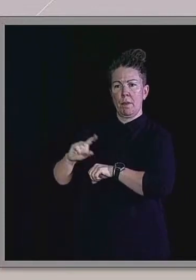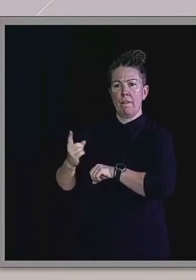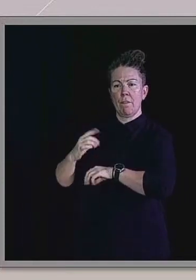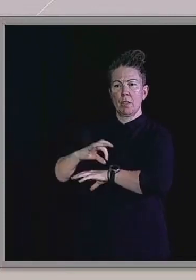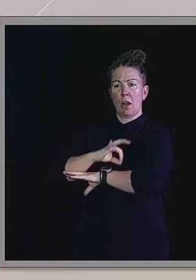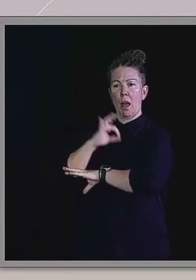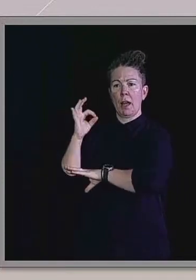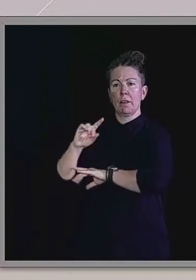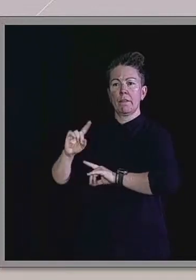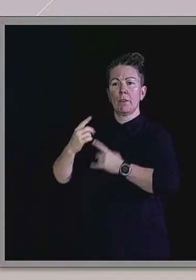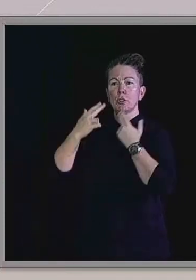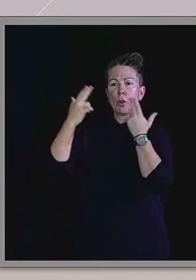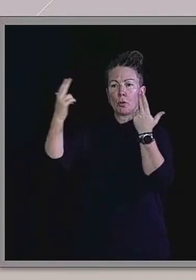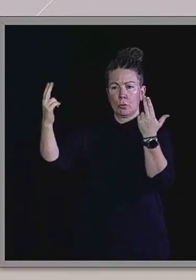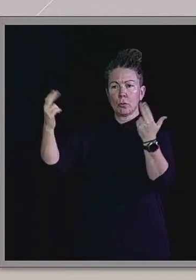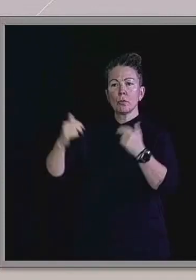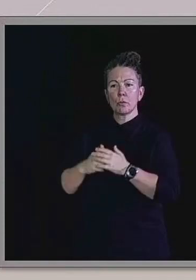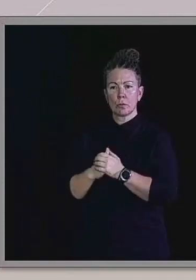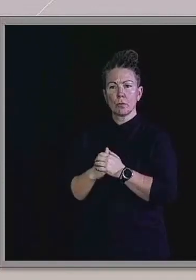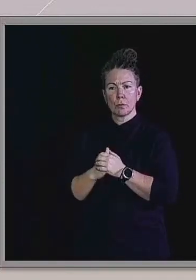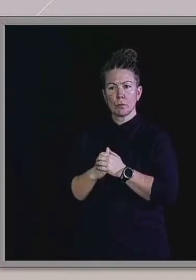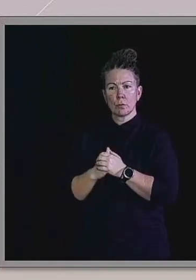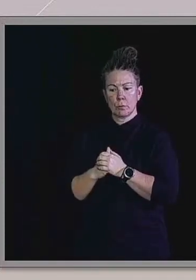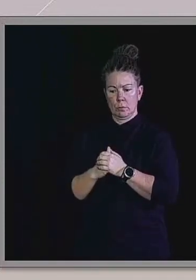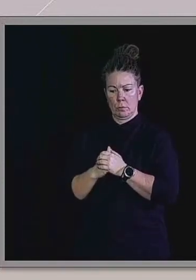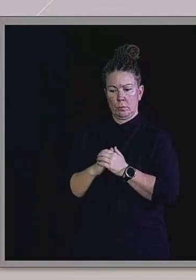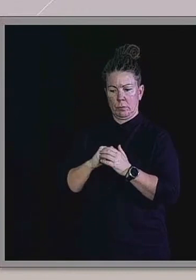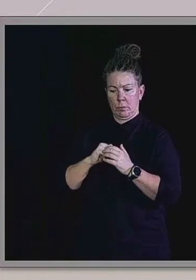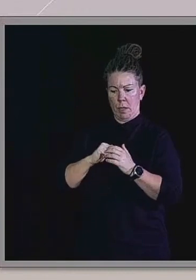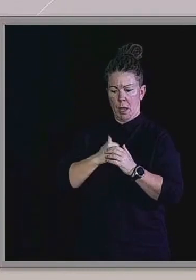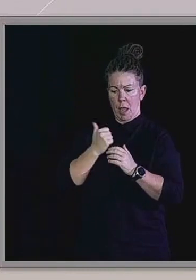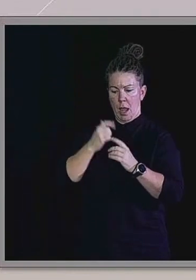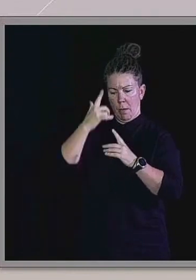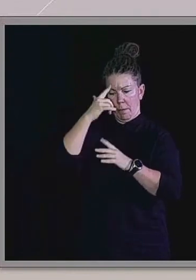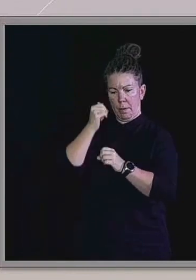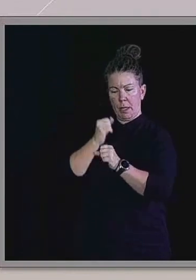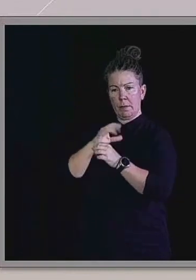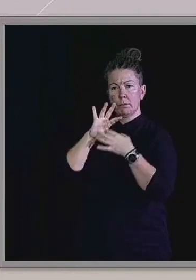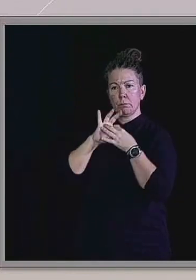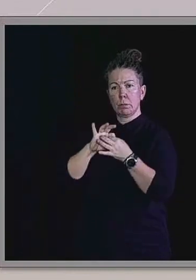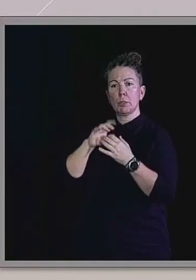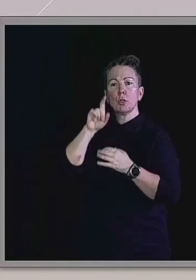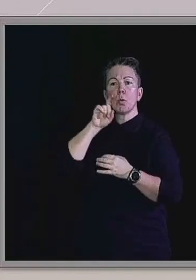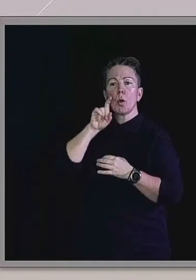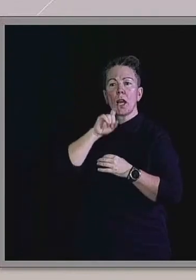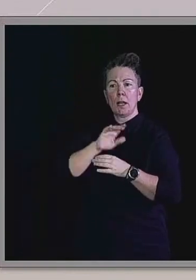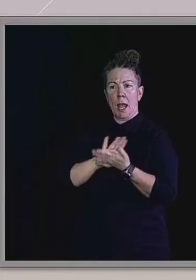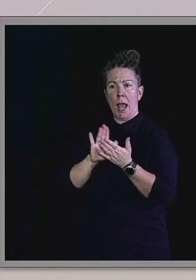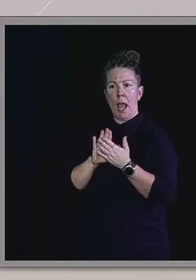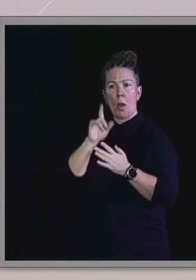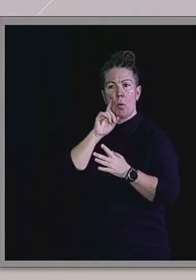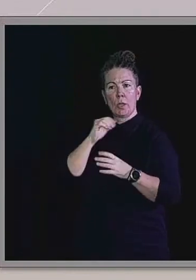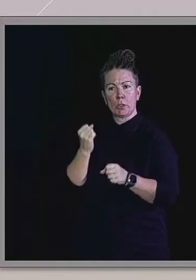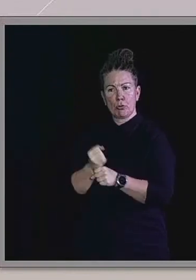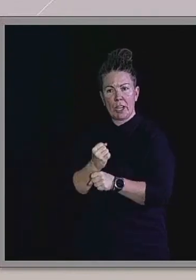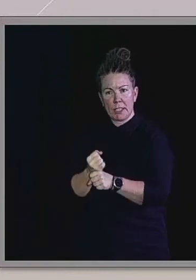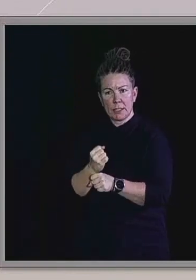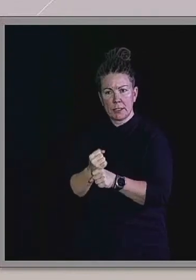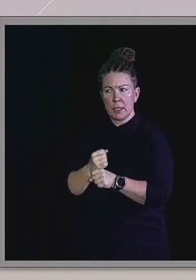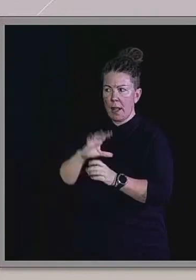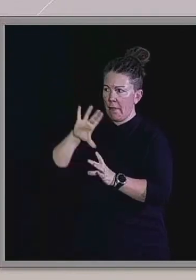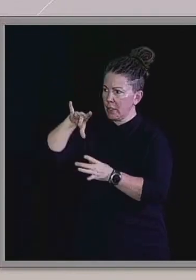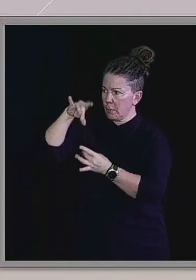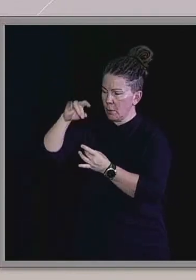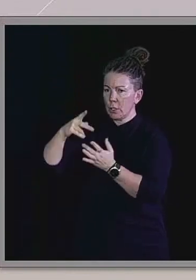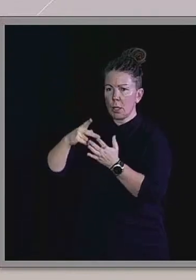song. Everything about Yindjibarndi is centered around our ngora and how our ngora was created, and the ancestors and the spirits that walked the